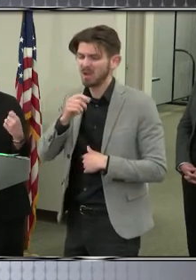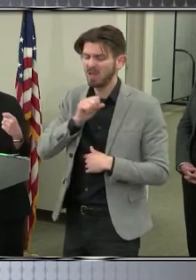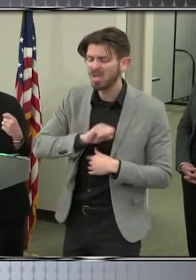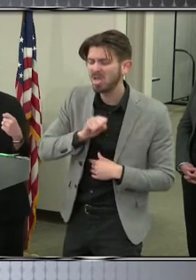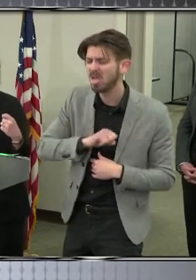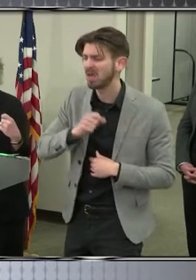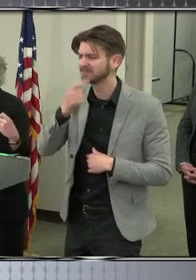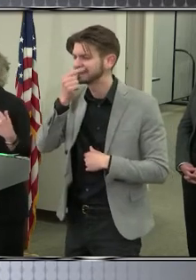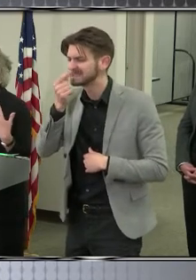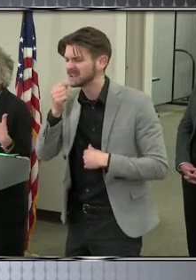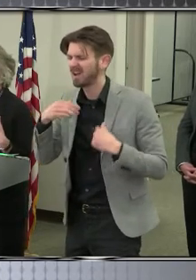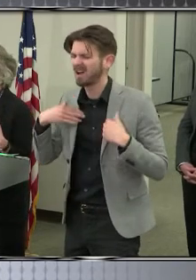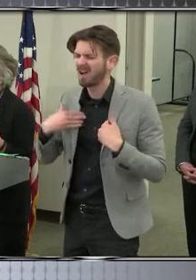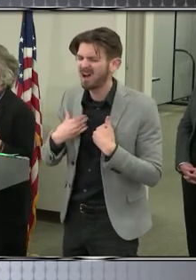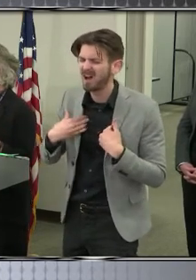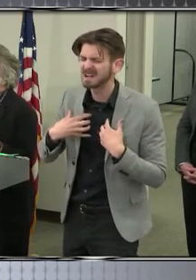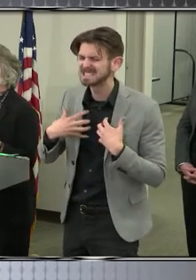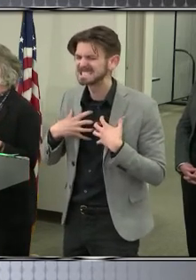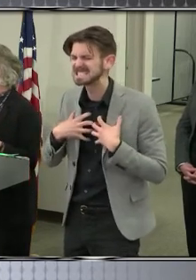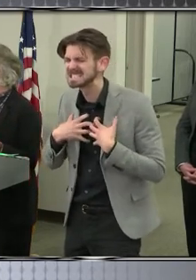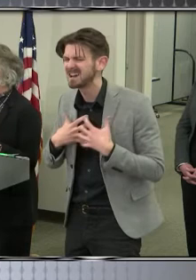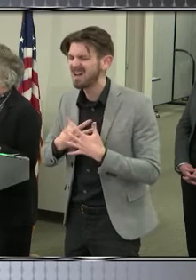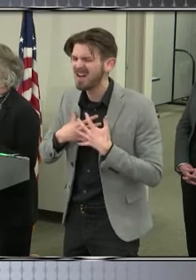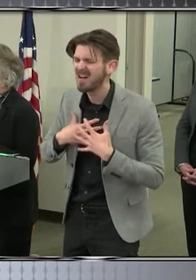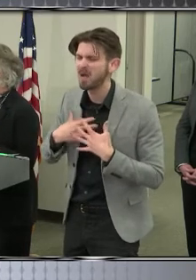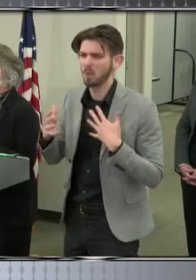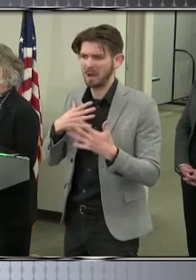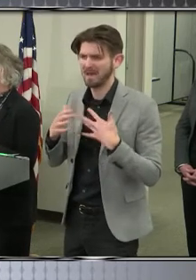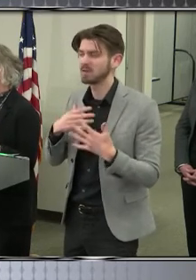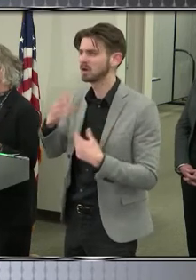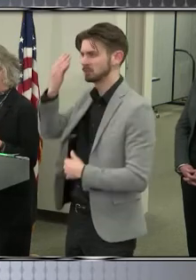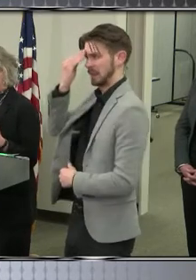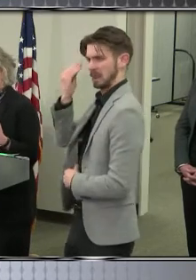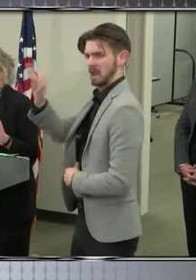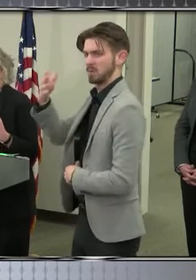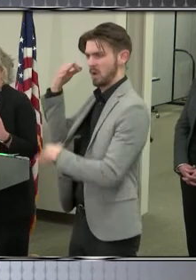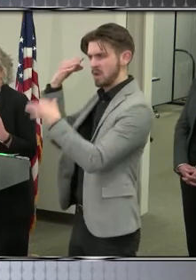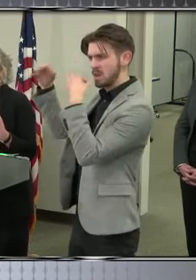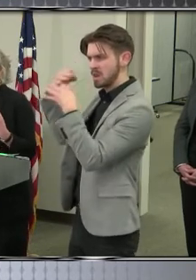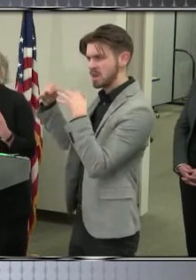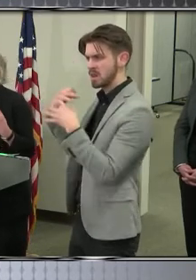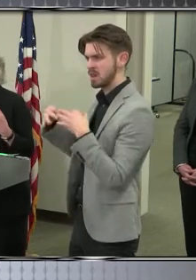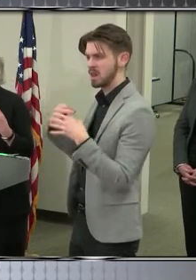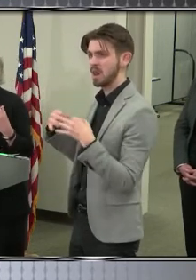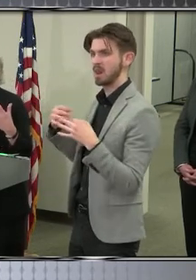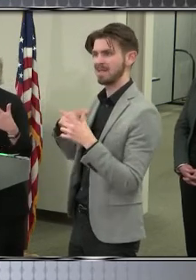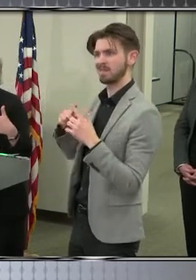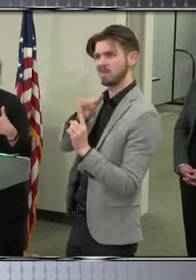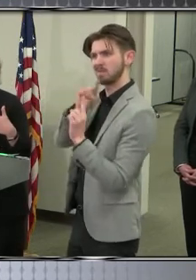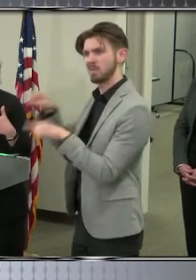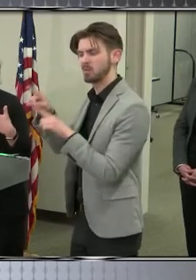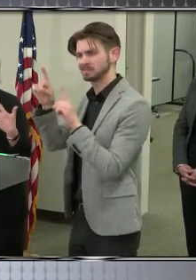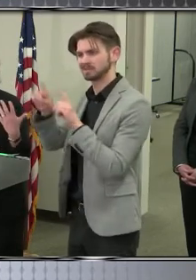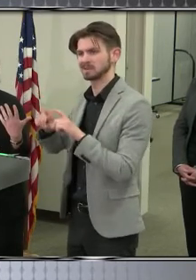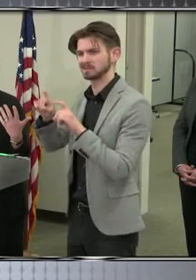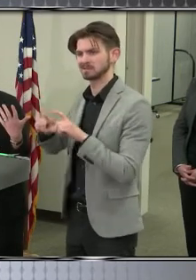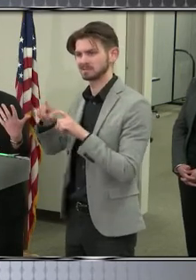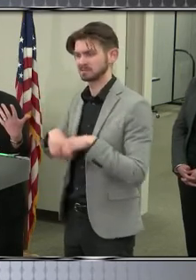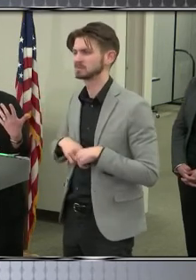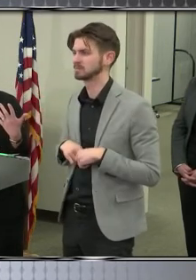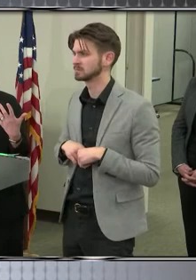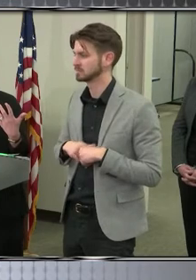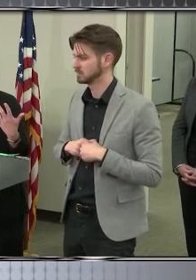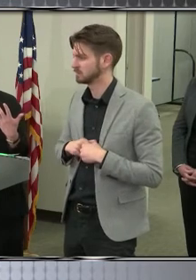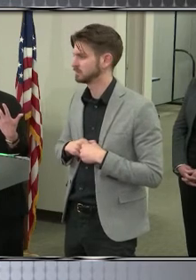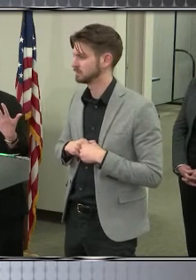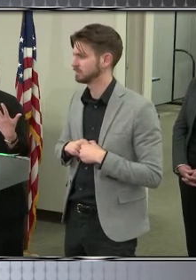with symptomatic care, when they may need to see you or may need to test you. And then being sure that if we're